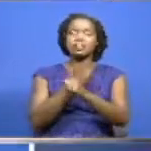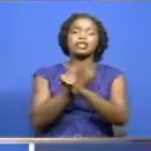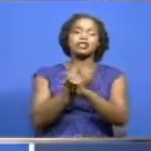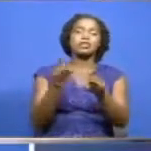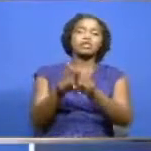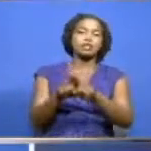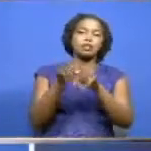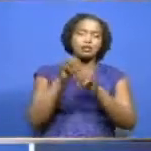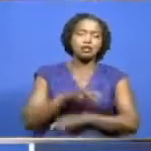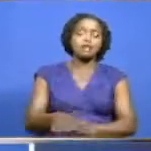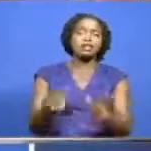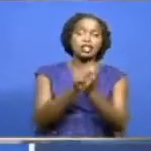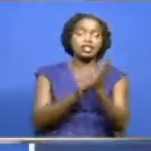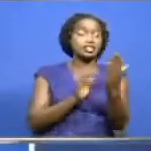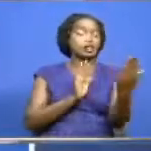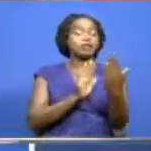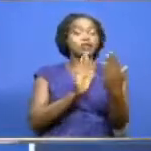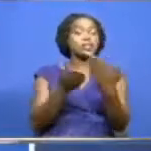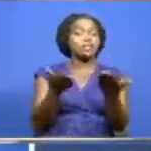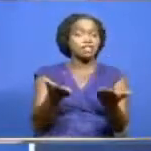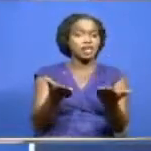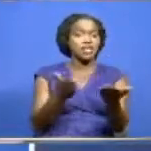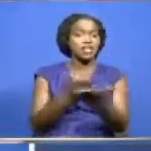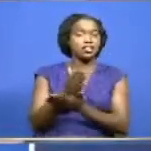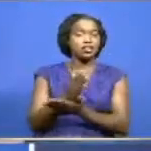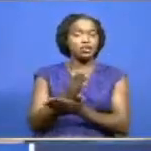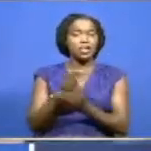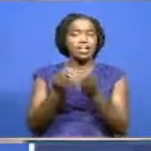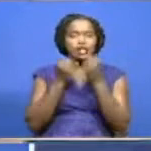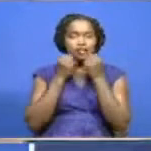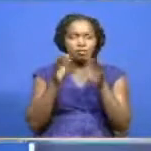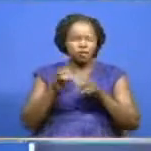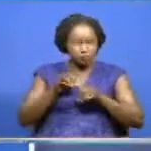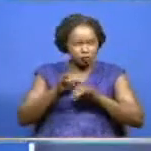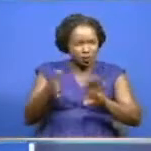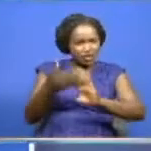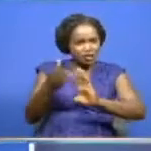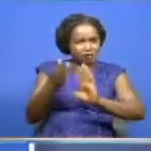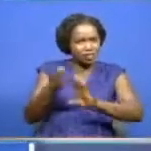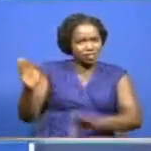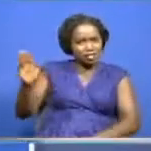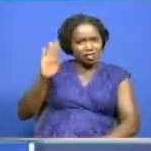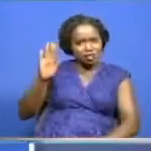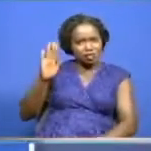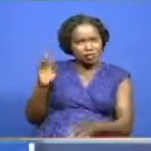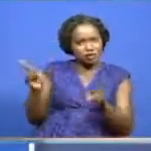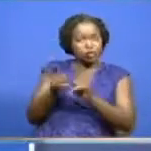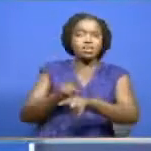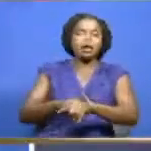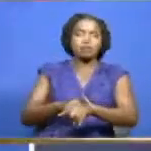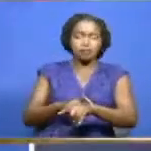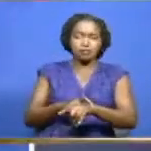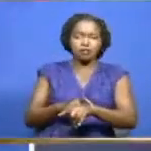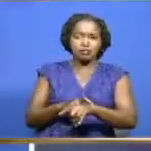the multi-agency approach which has been put in place to ensure first-hand information reaches the security apparatus within the shortest time